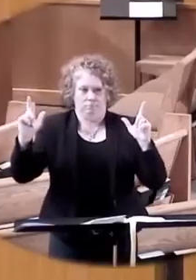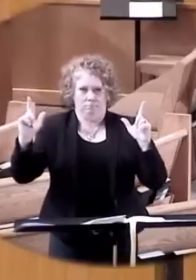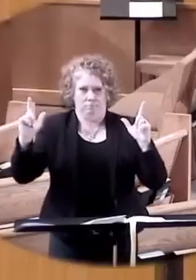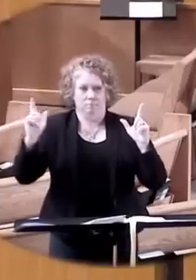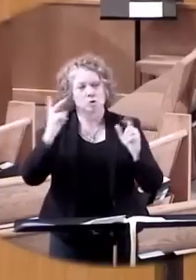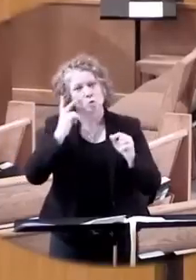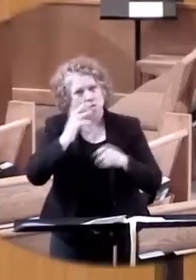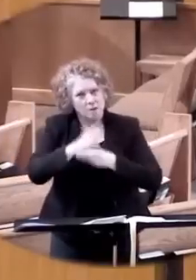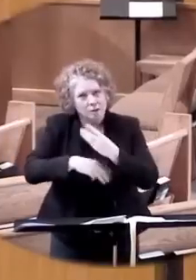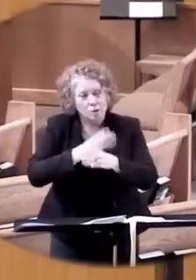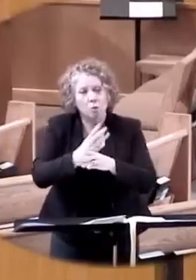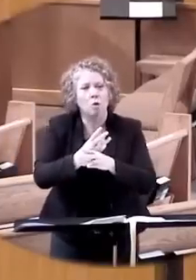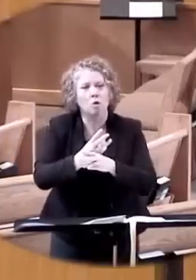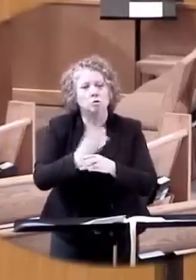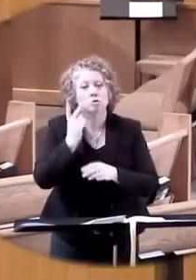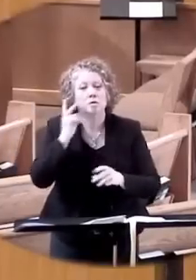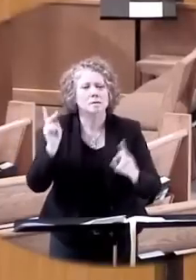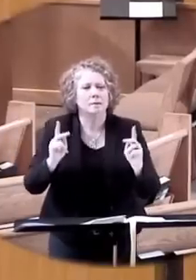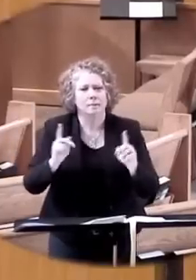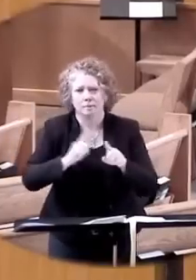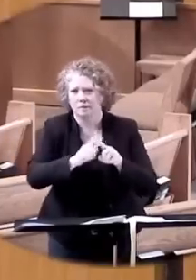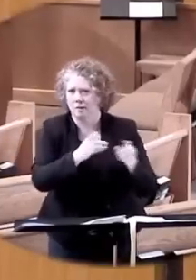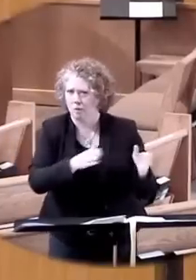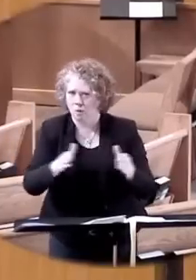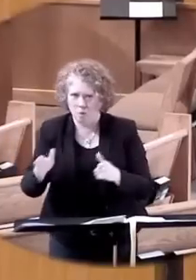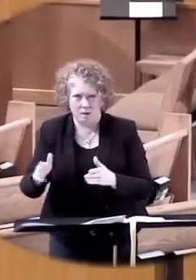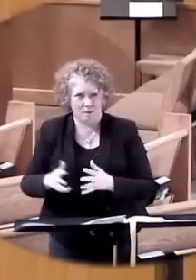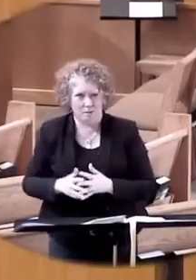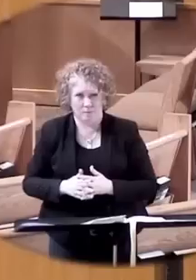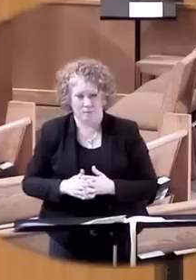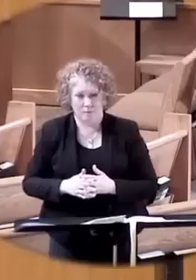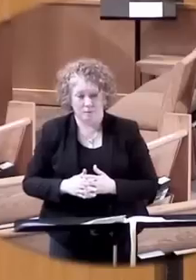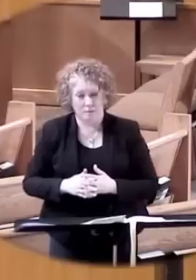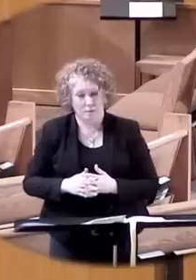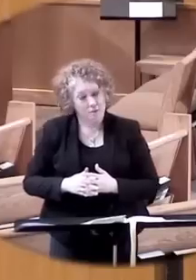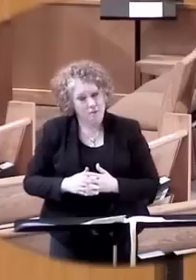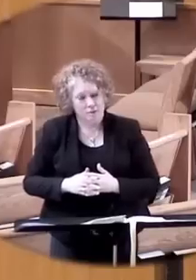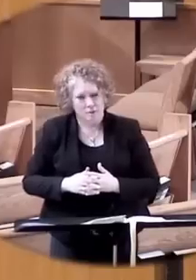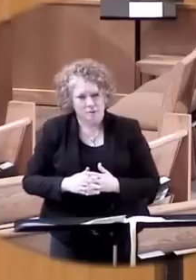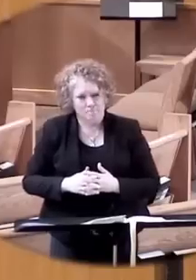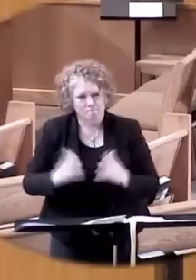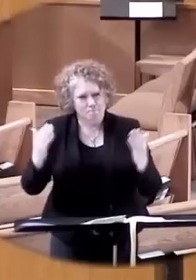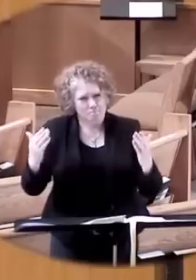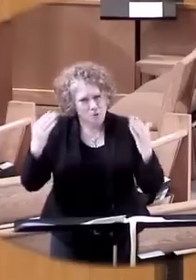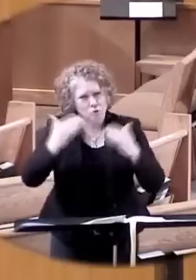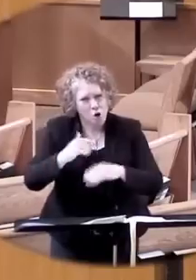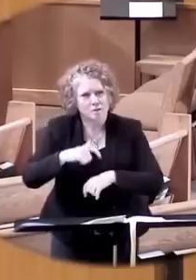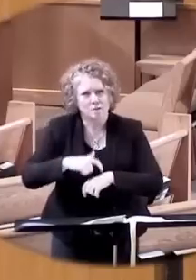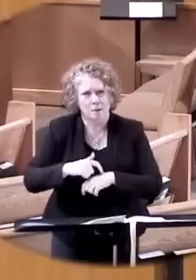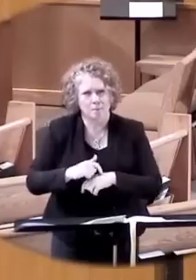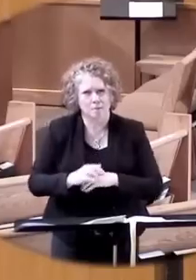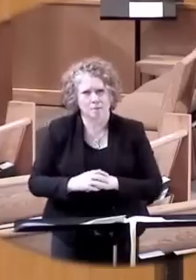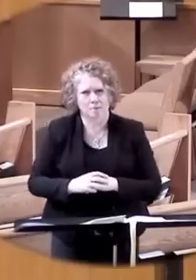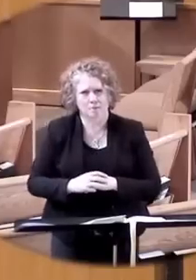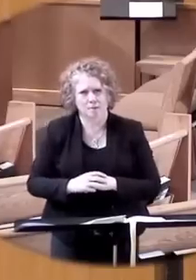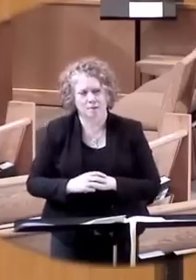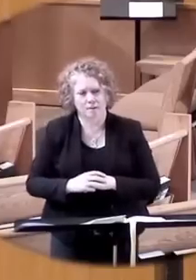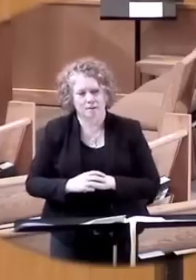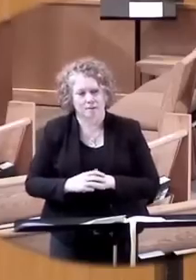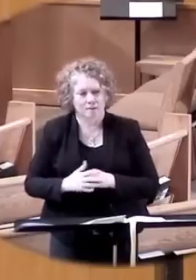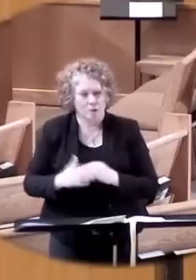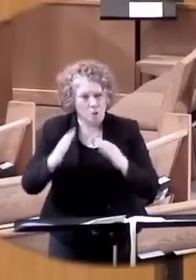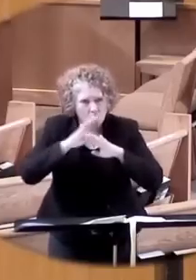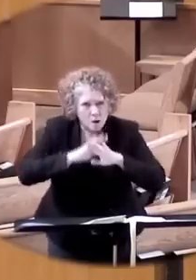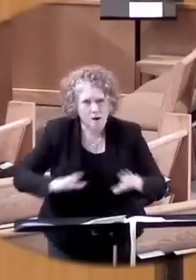together. They are dark times, quiet, isolation, being